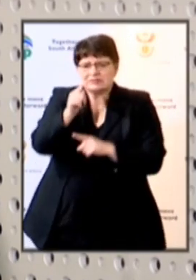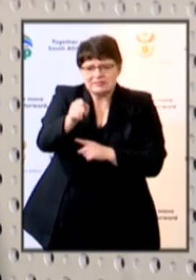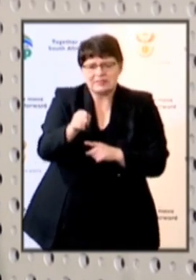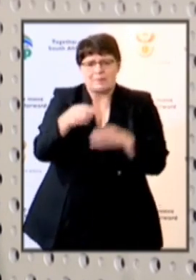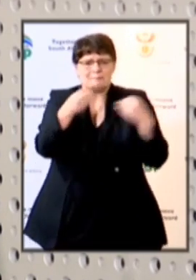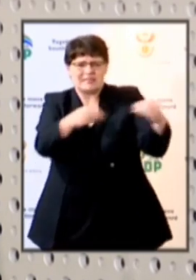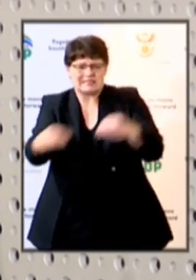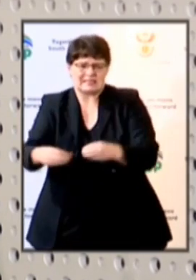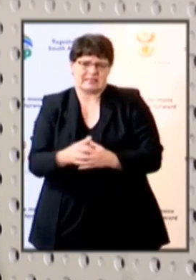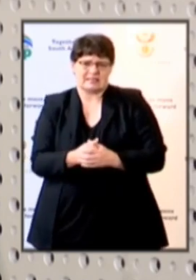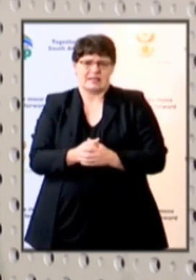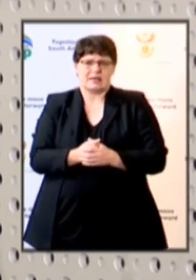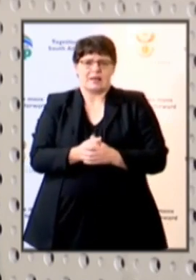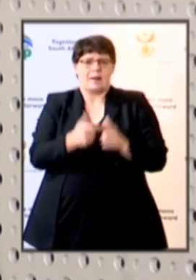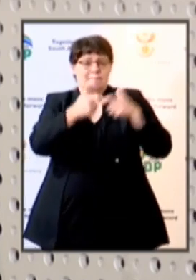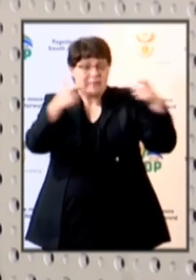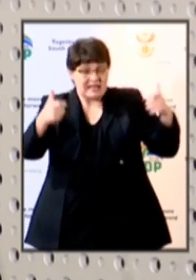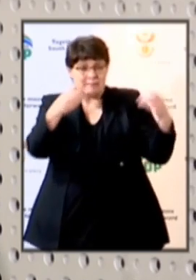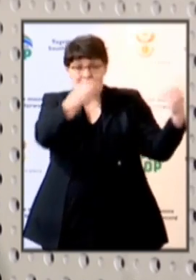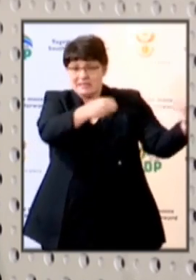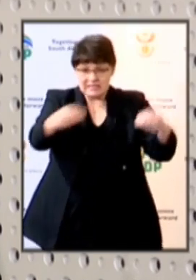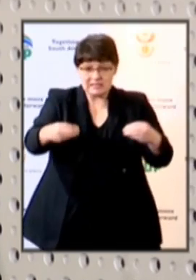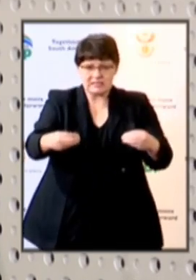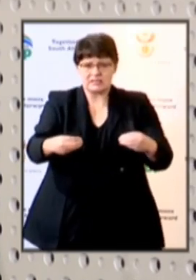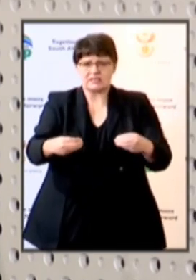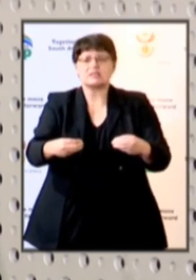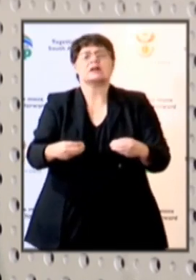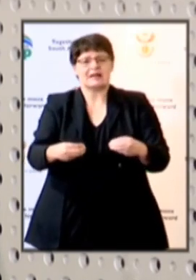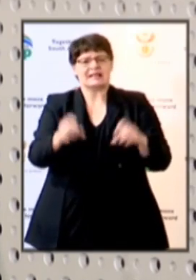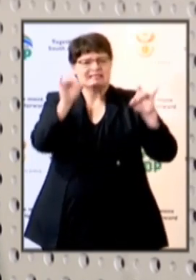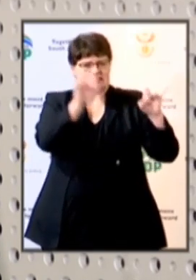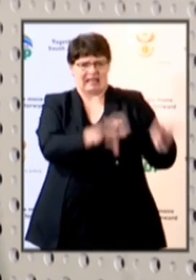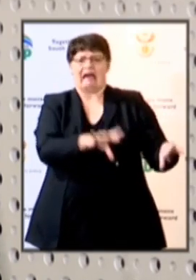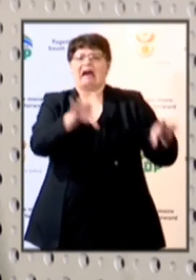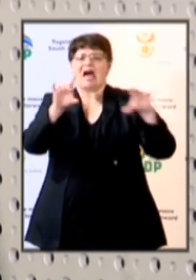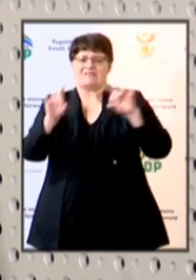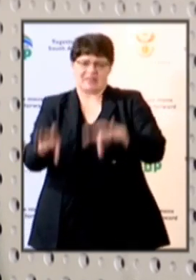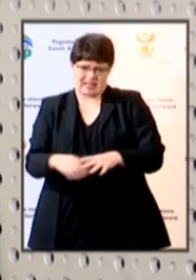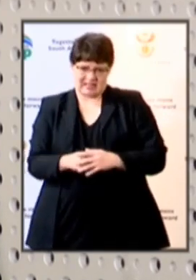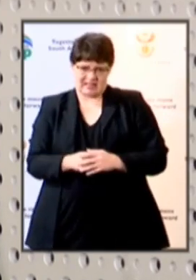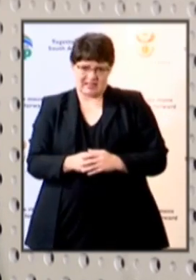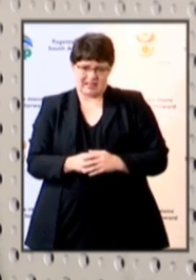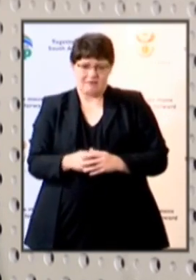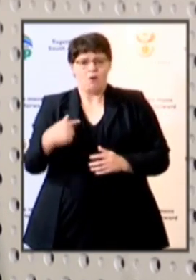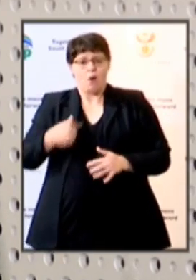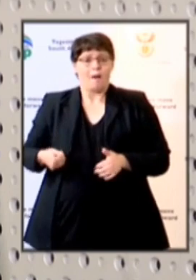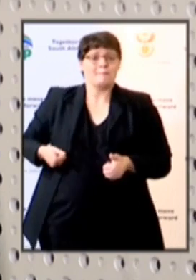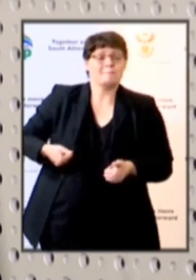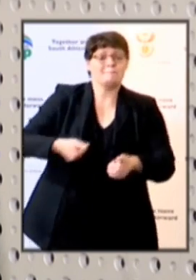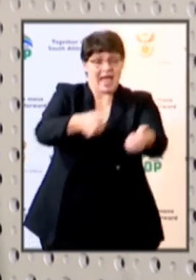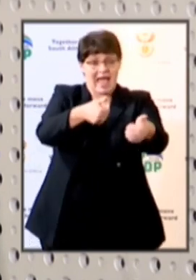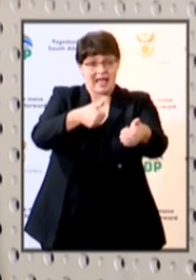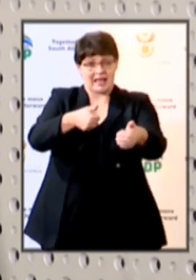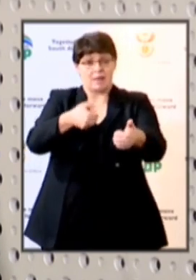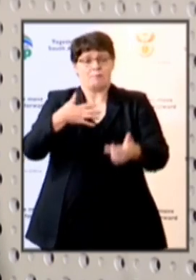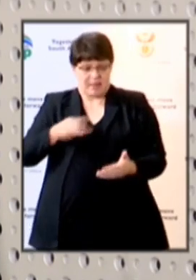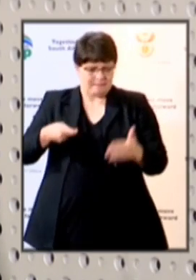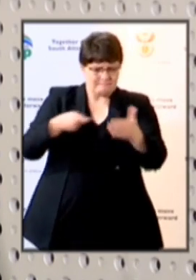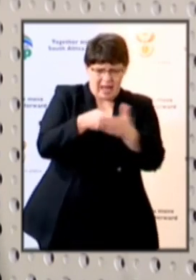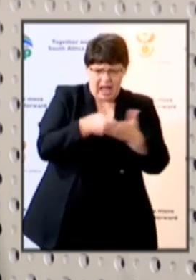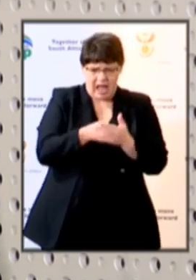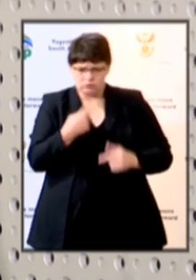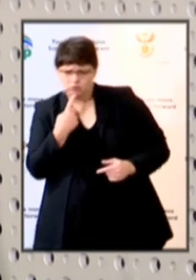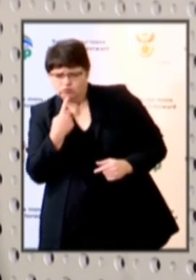enterprises, larger companies. They've all been hurt. When we as South Africans go back to the shops and we buy locally made goods, we